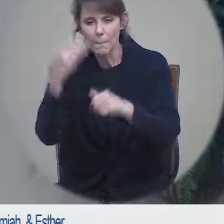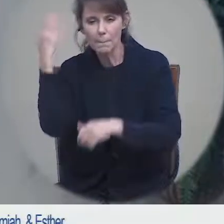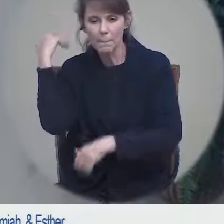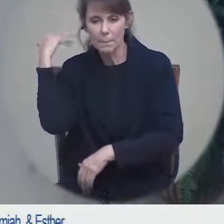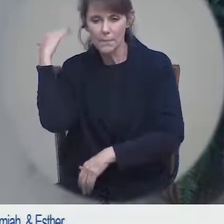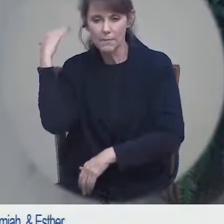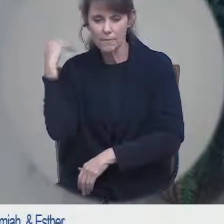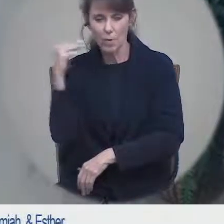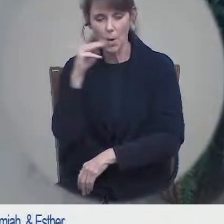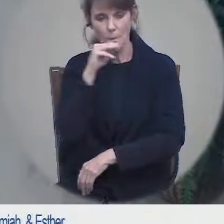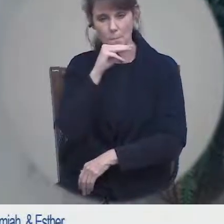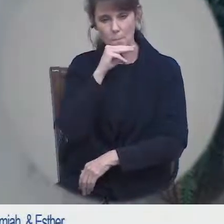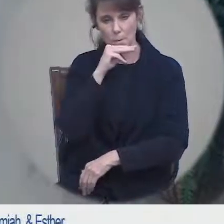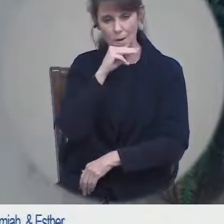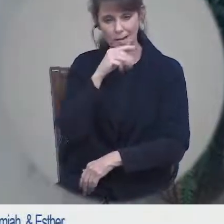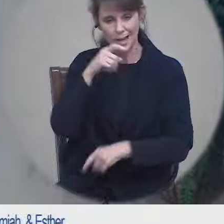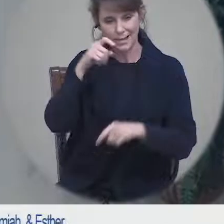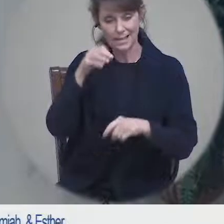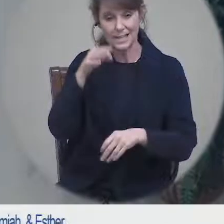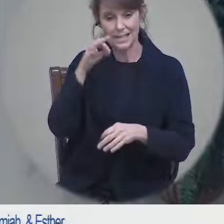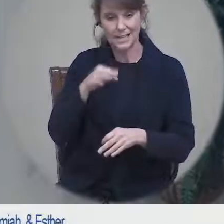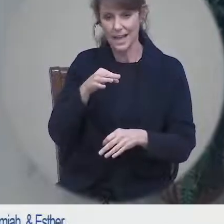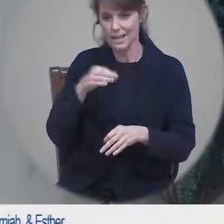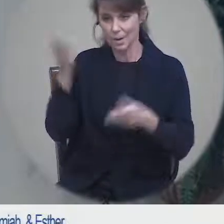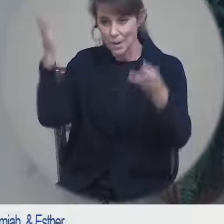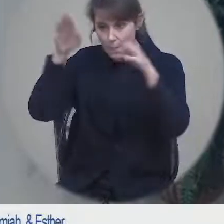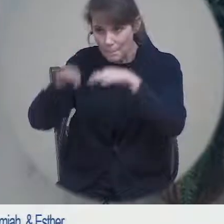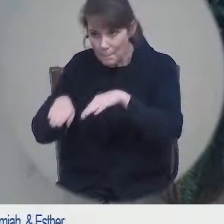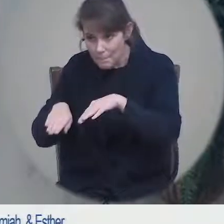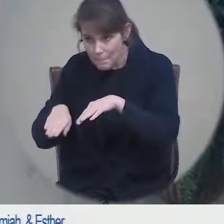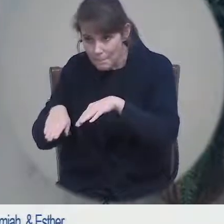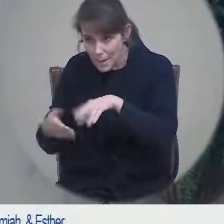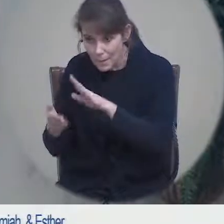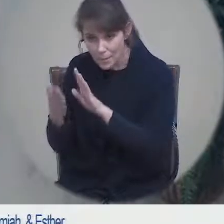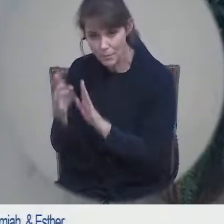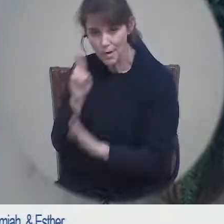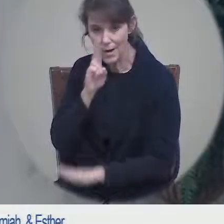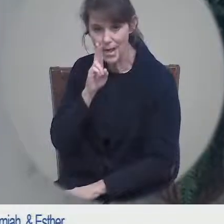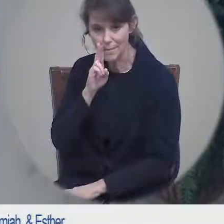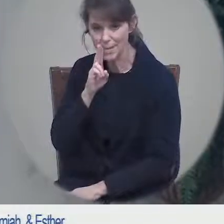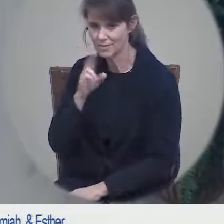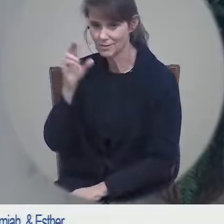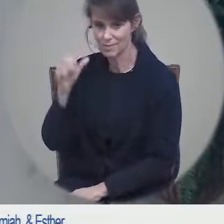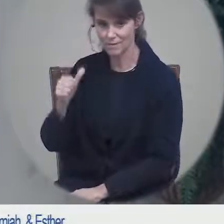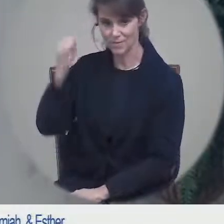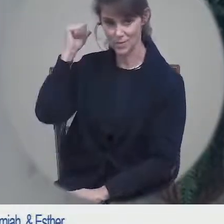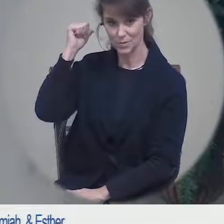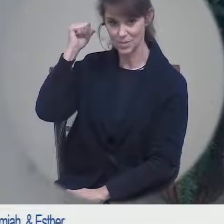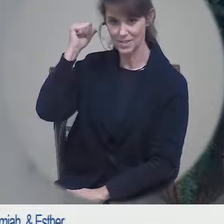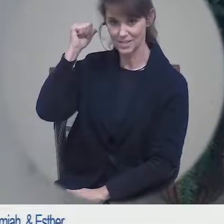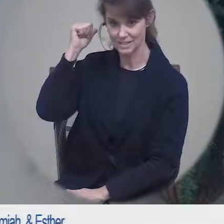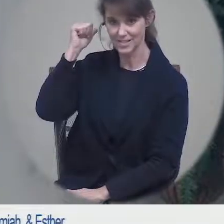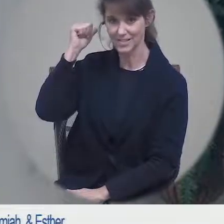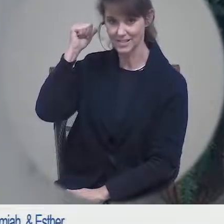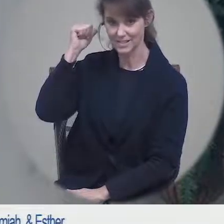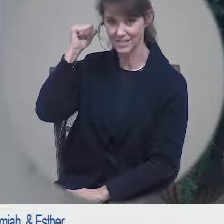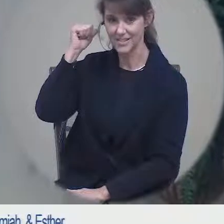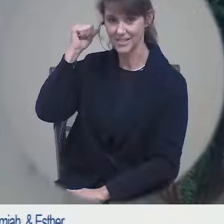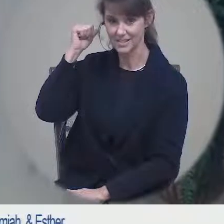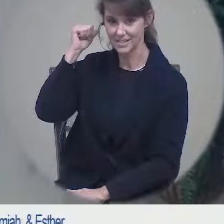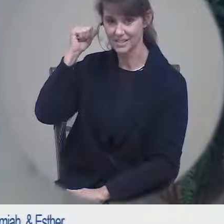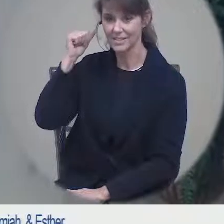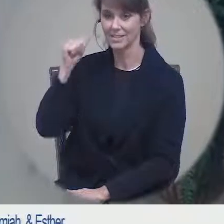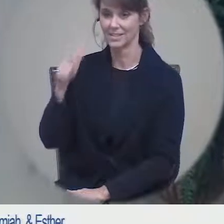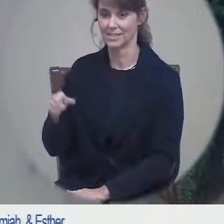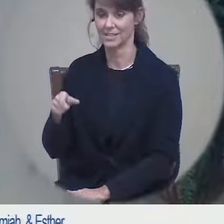failed to or chose not to bow before Haman? He grew incensed, and then he found out the nationality of